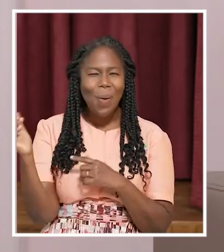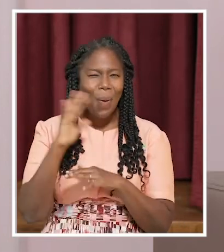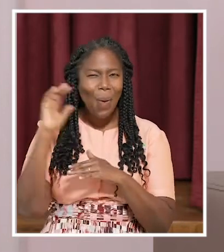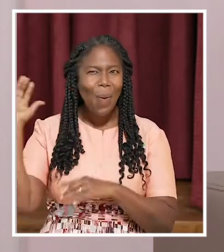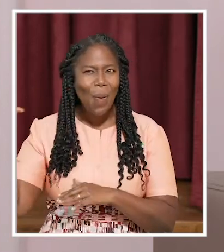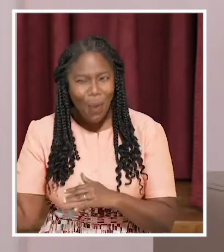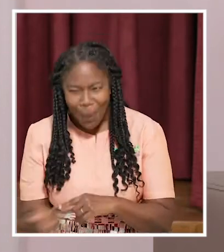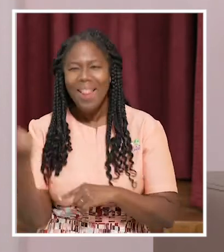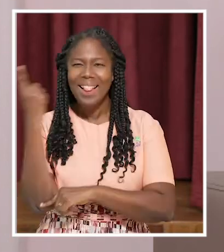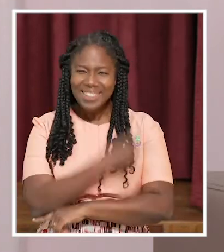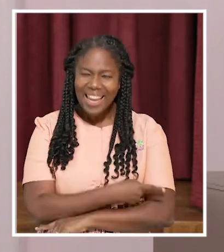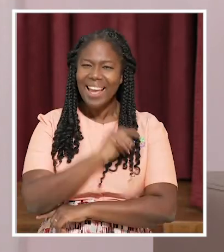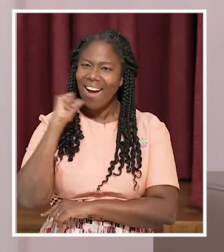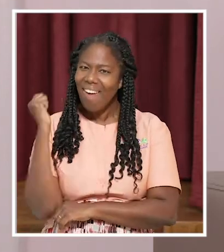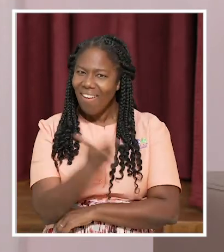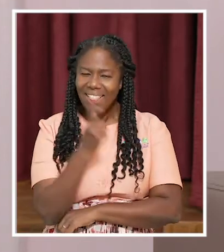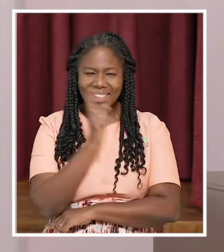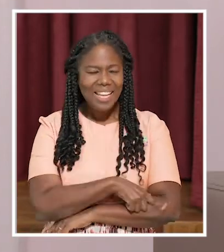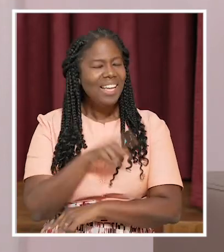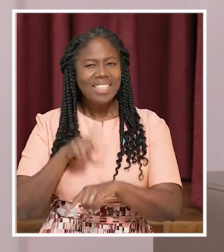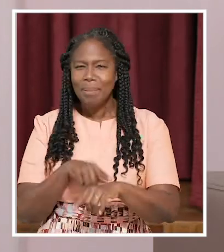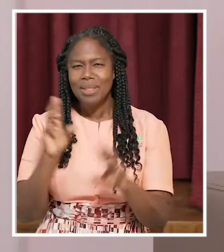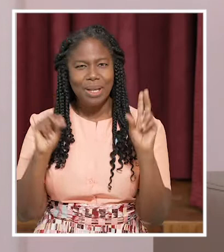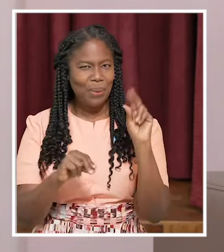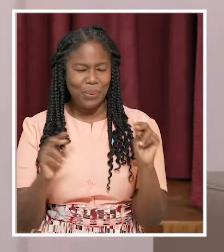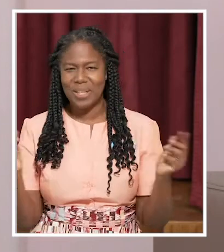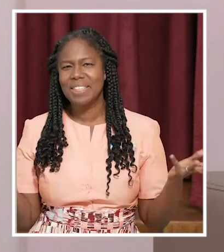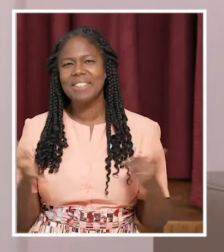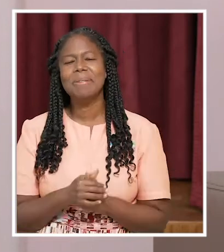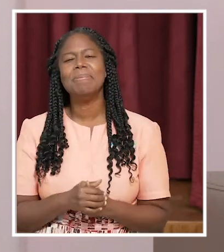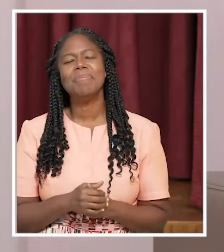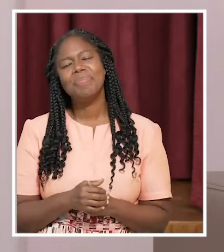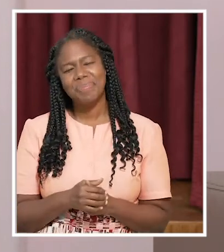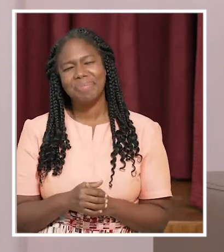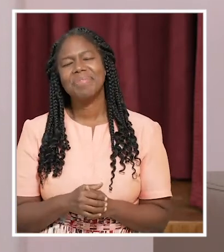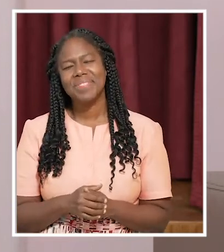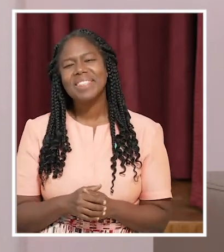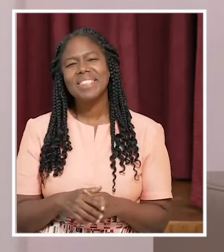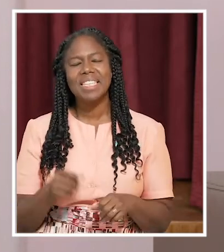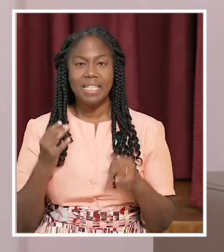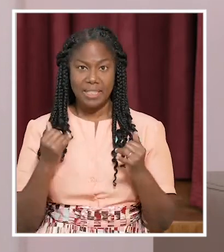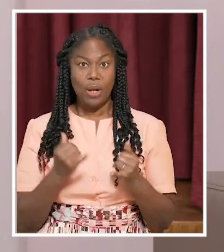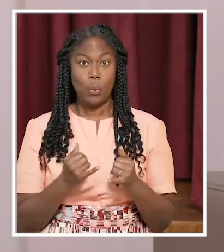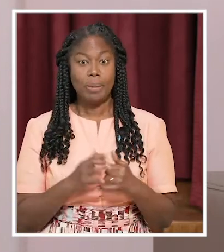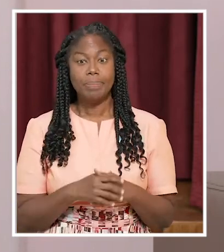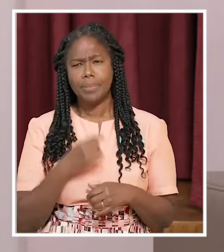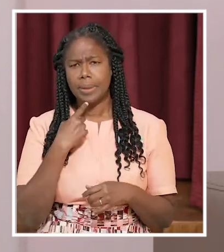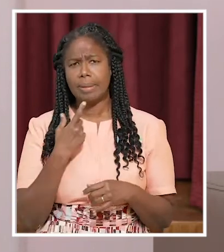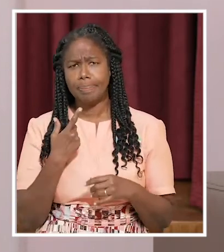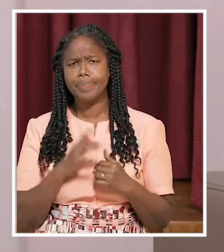been the families where there was already tension in the family before a lockdown, so that people were having